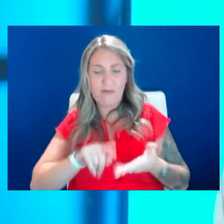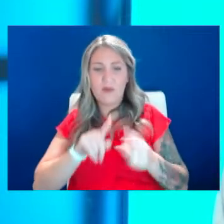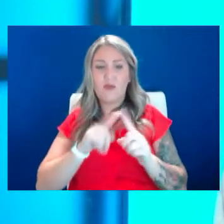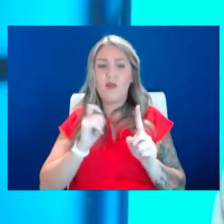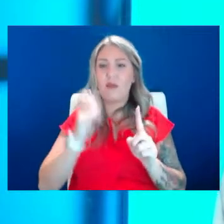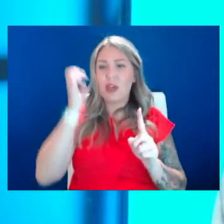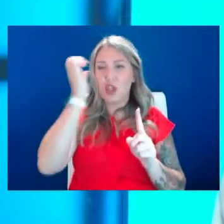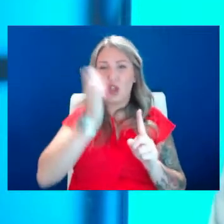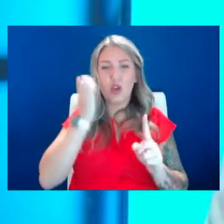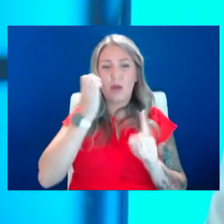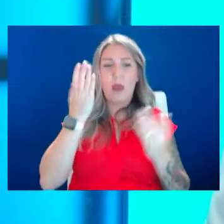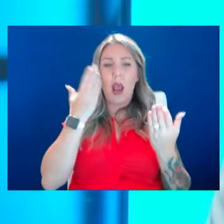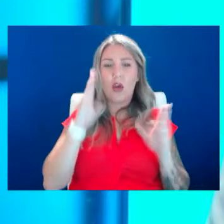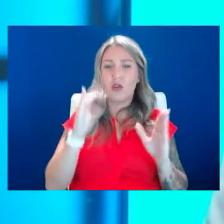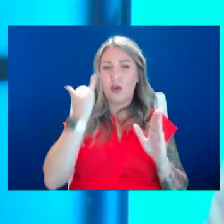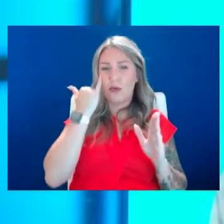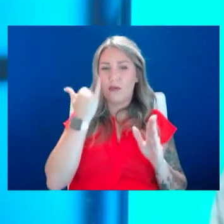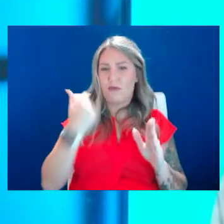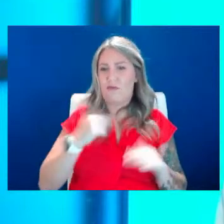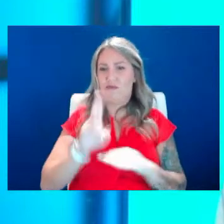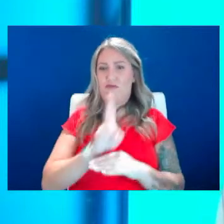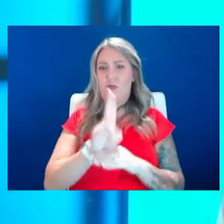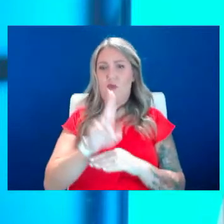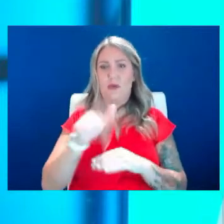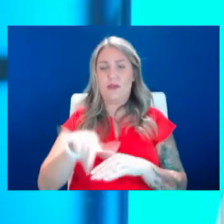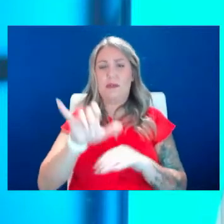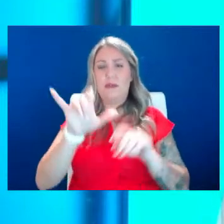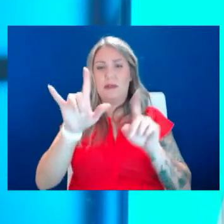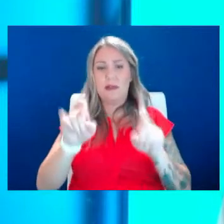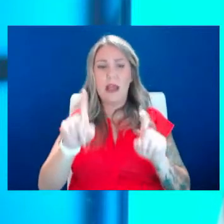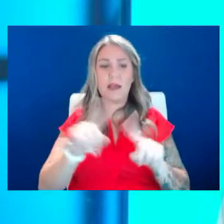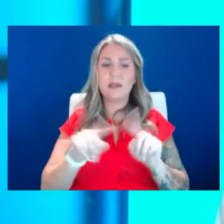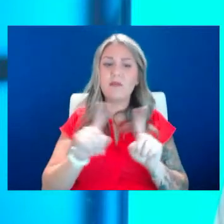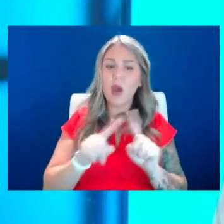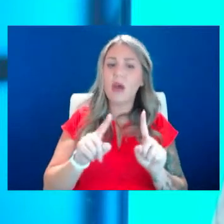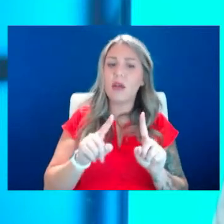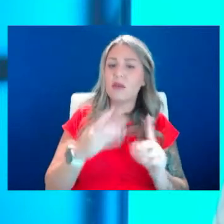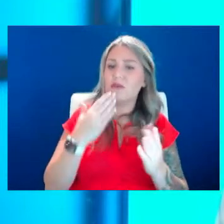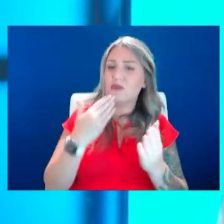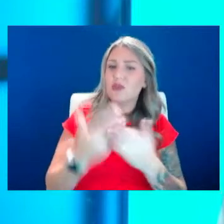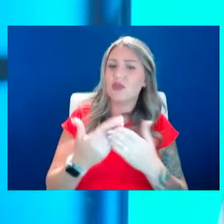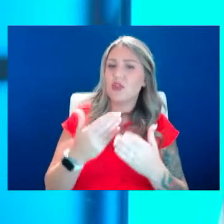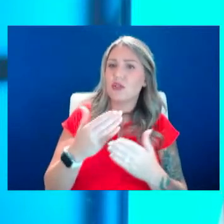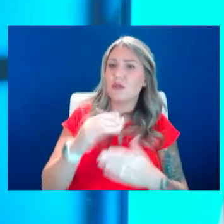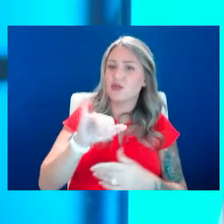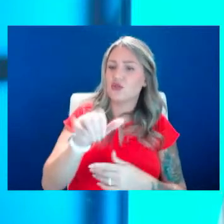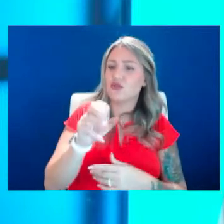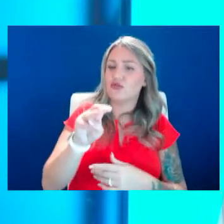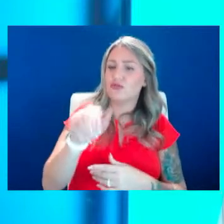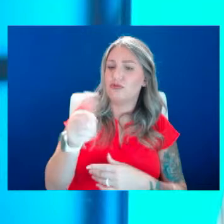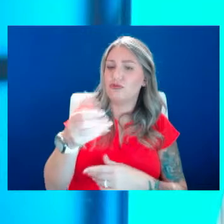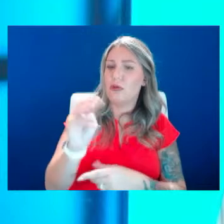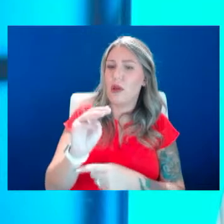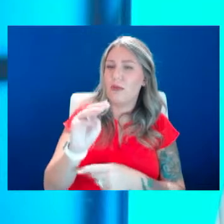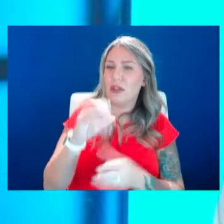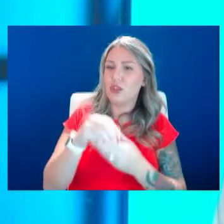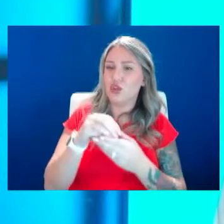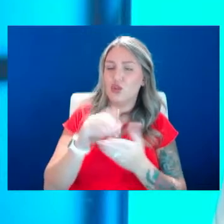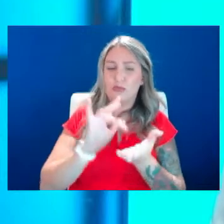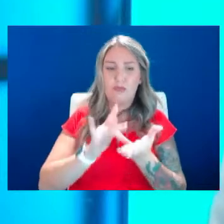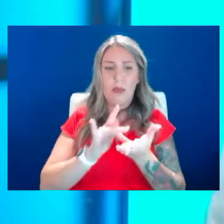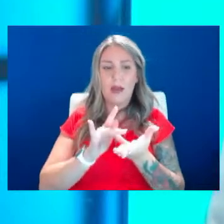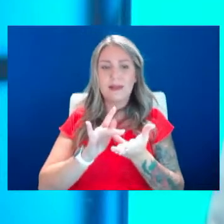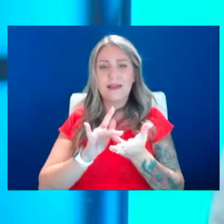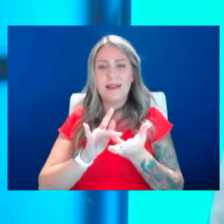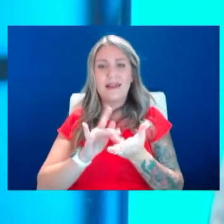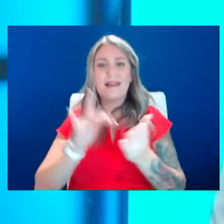don't know that we use those tests here, but even before that, there was a very good JAMA, either JAMA Internal Medicine or JAMA Open Network study that